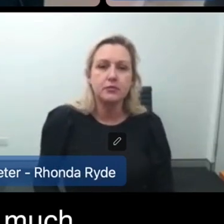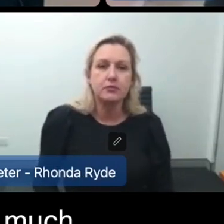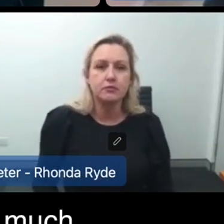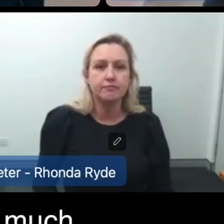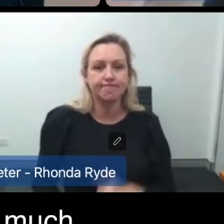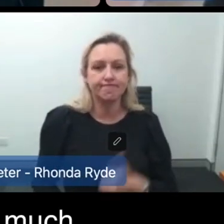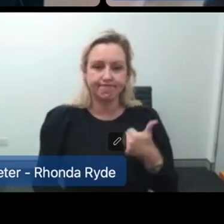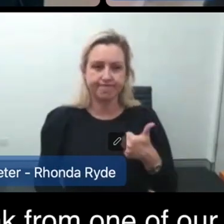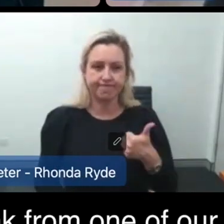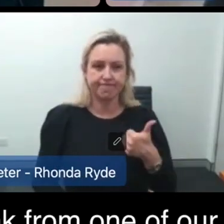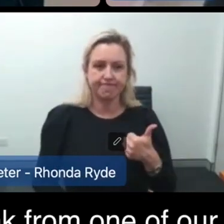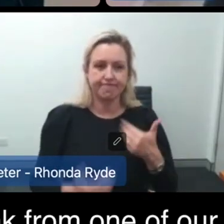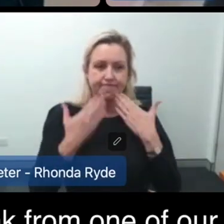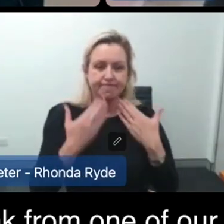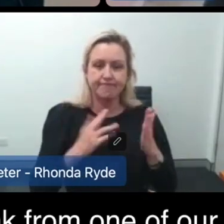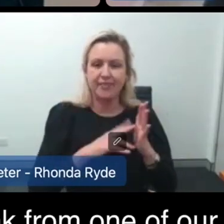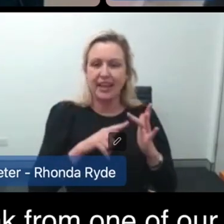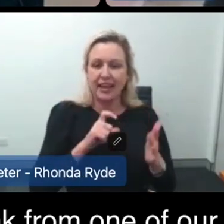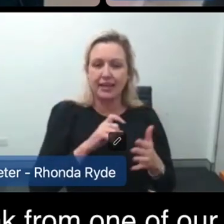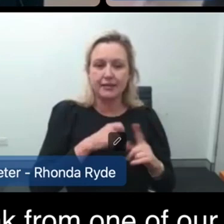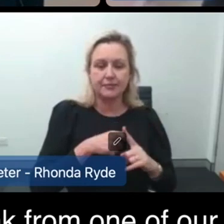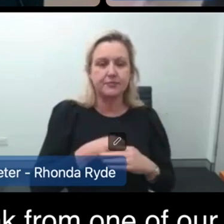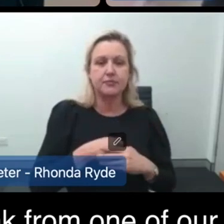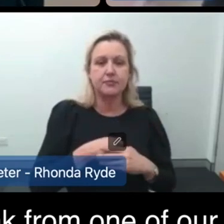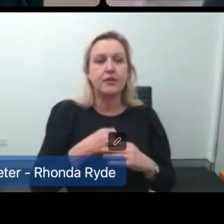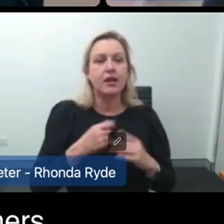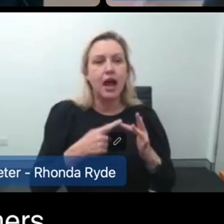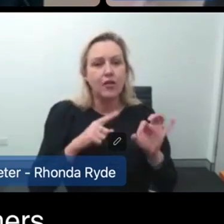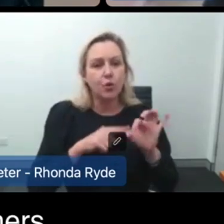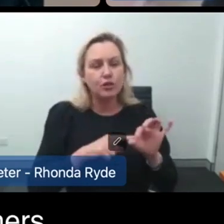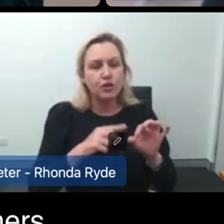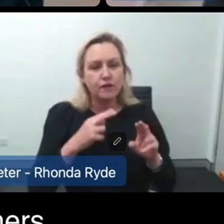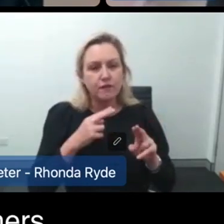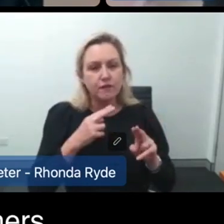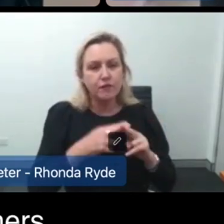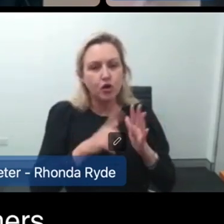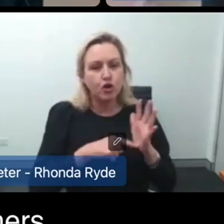Yep, thanks very much. Julia, there's a question, I think, from one of our consumer